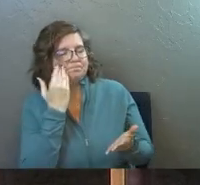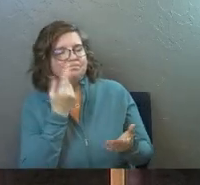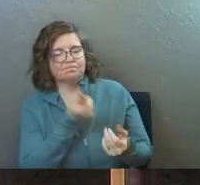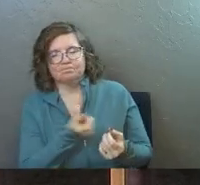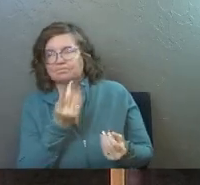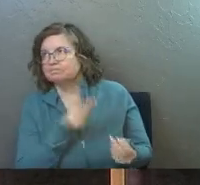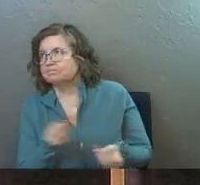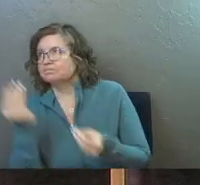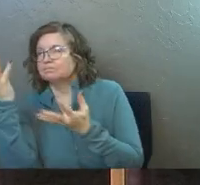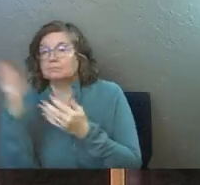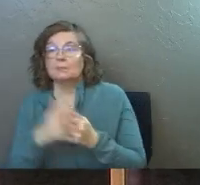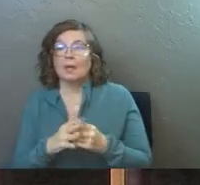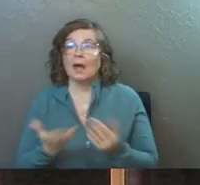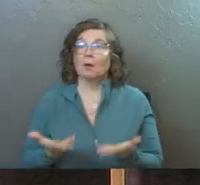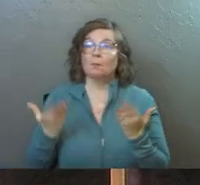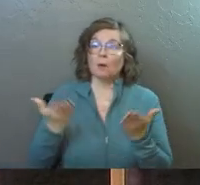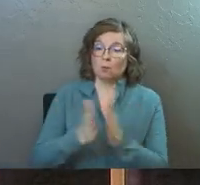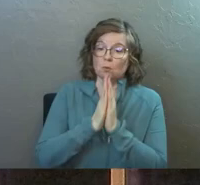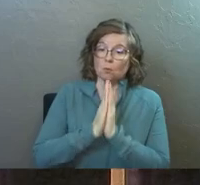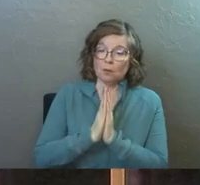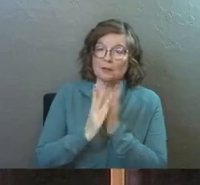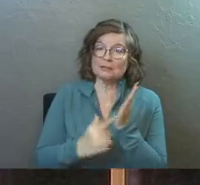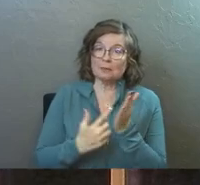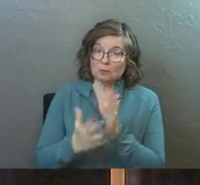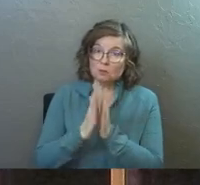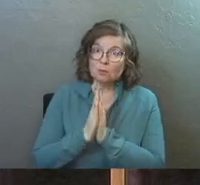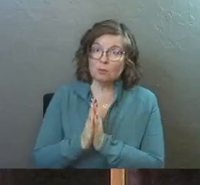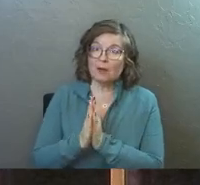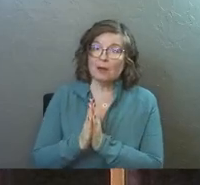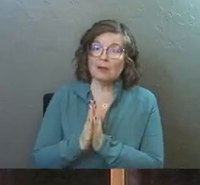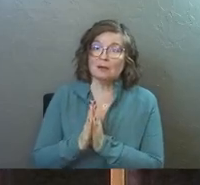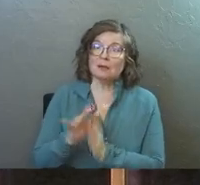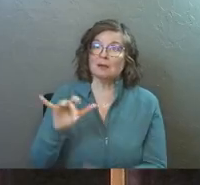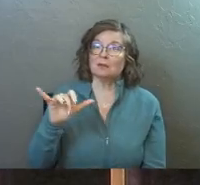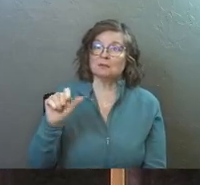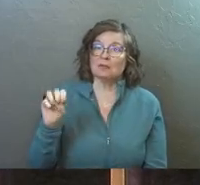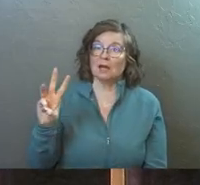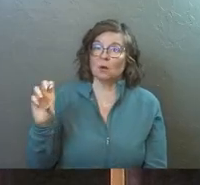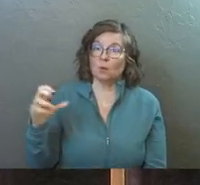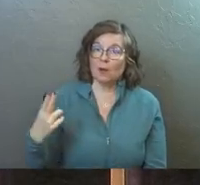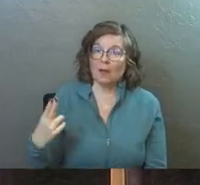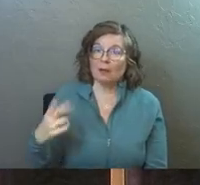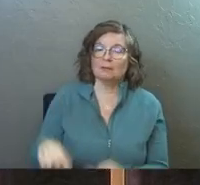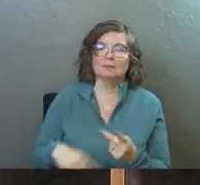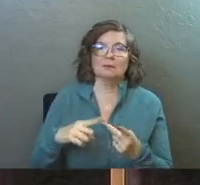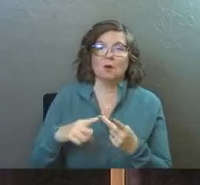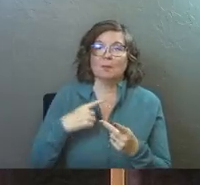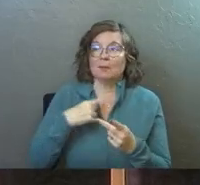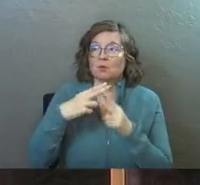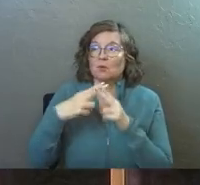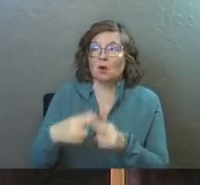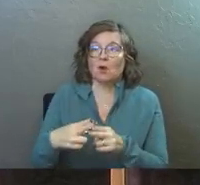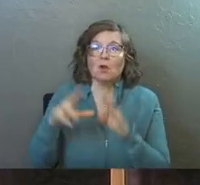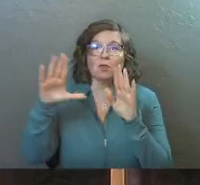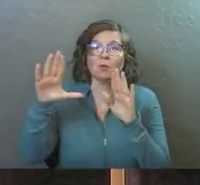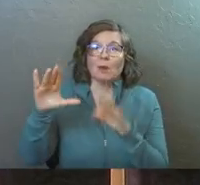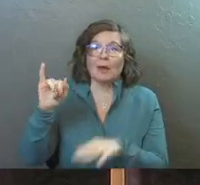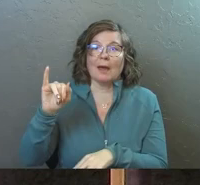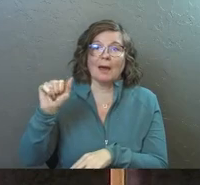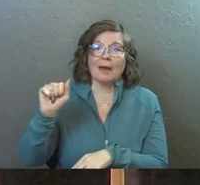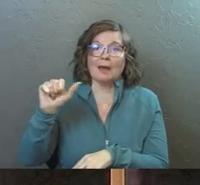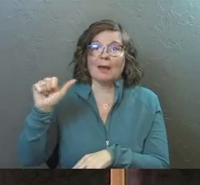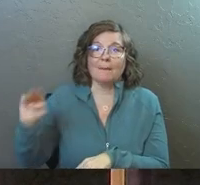him, sometimes you pray to Yahweh. Or maybe you reference him as the great I